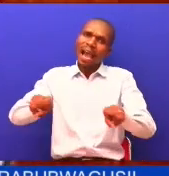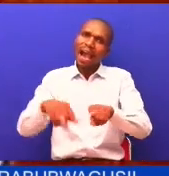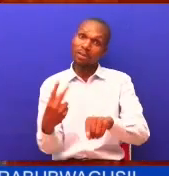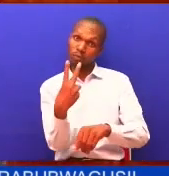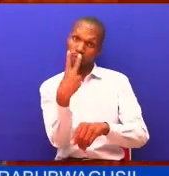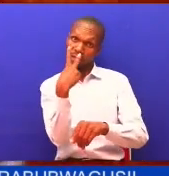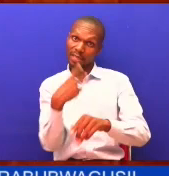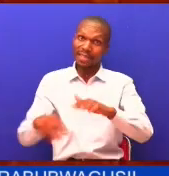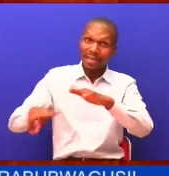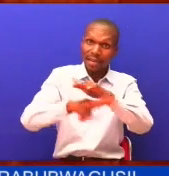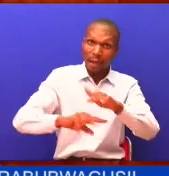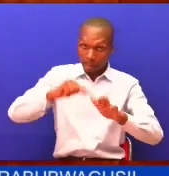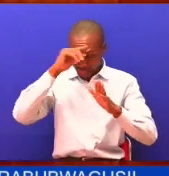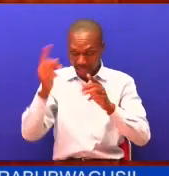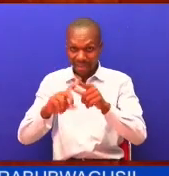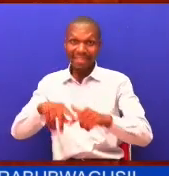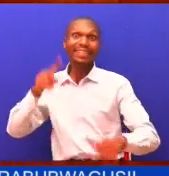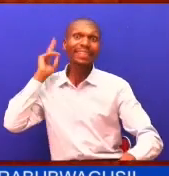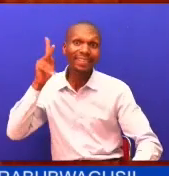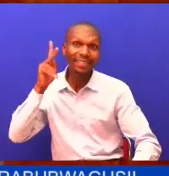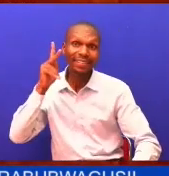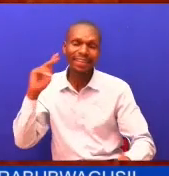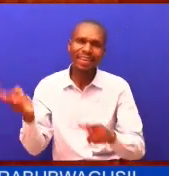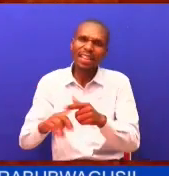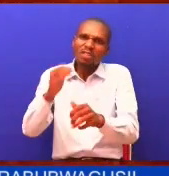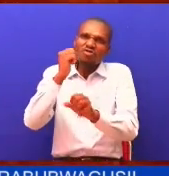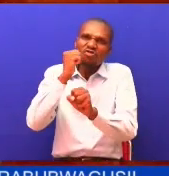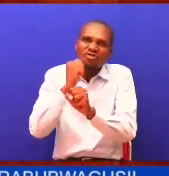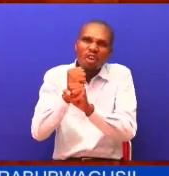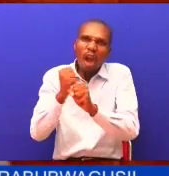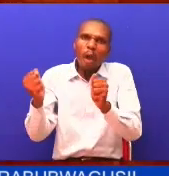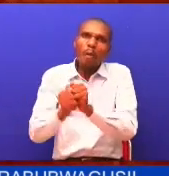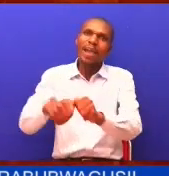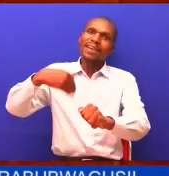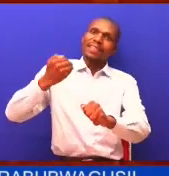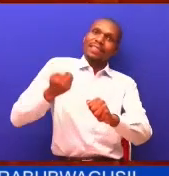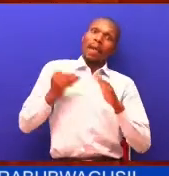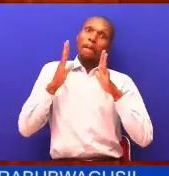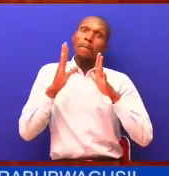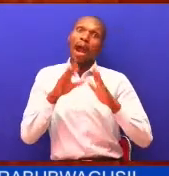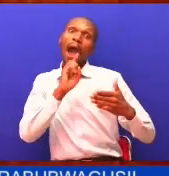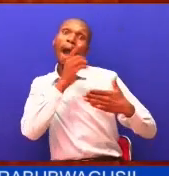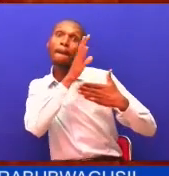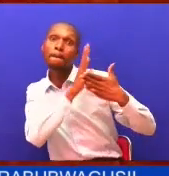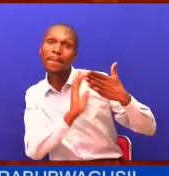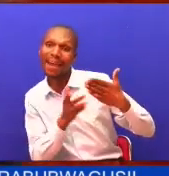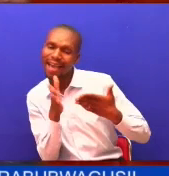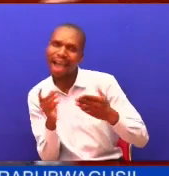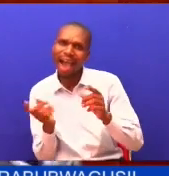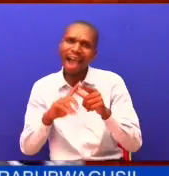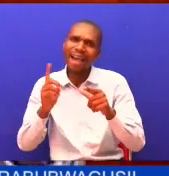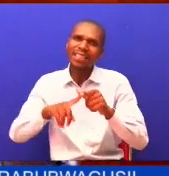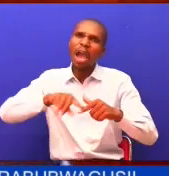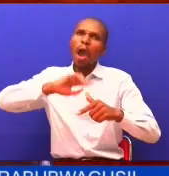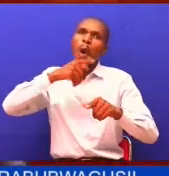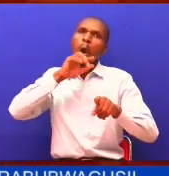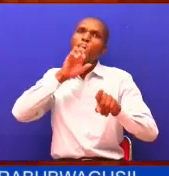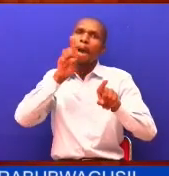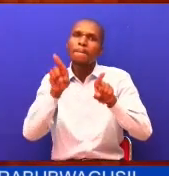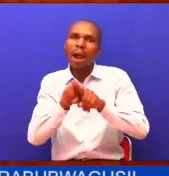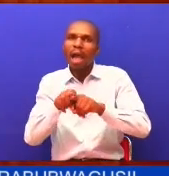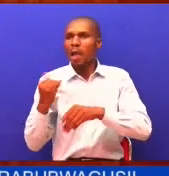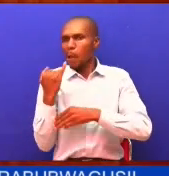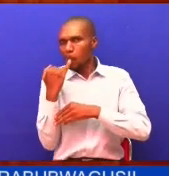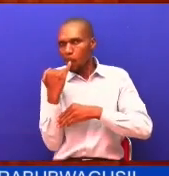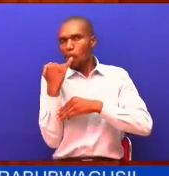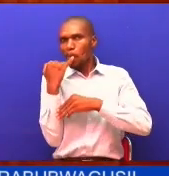governor of Kisii doing to his own blood brother, Reuben Monda, who circled the same breast